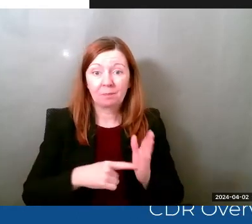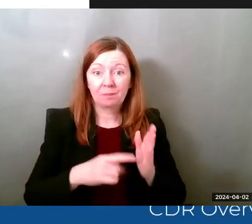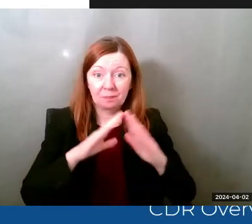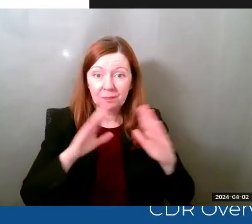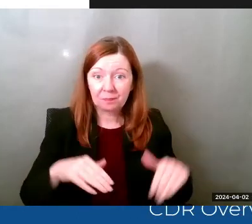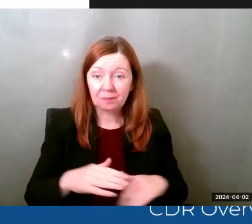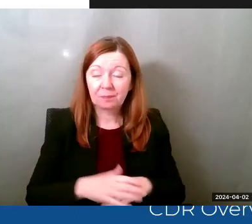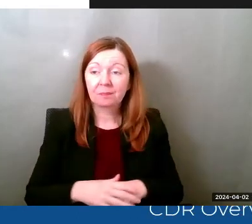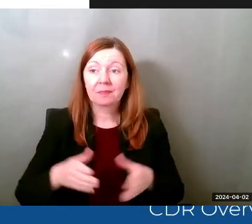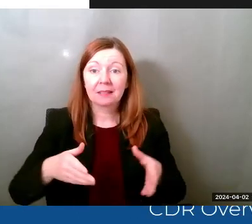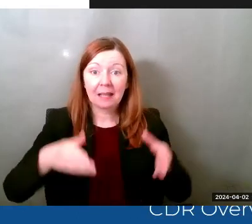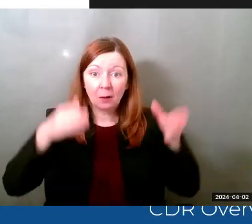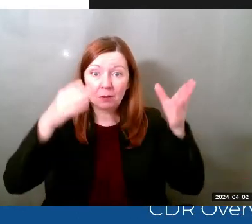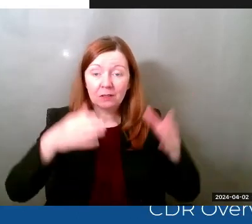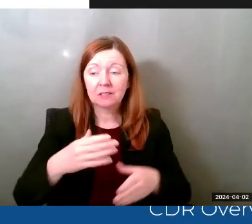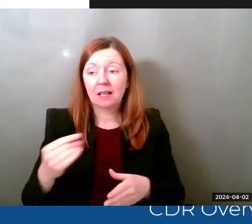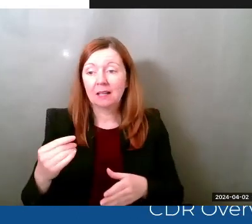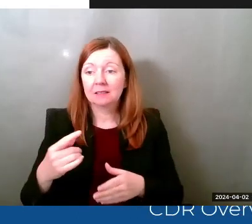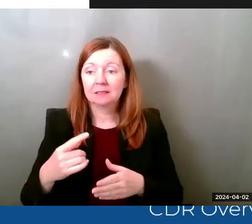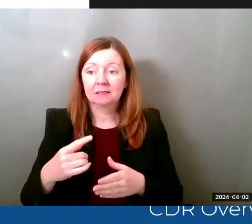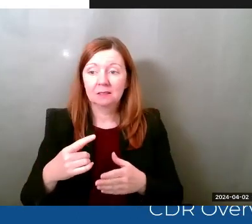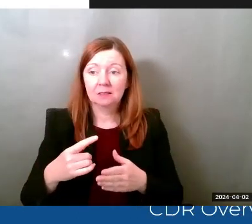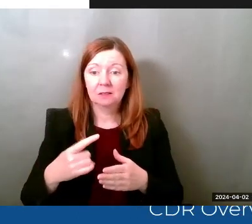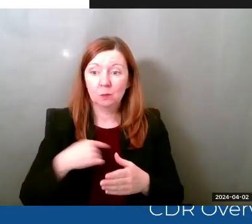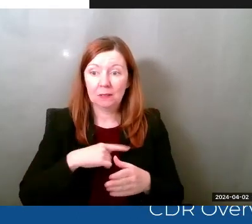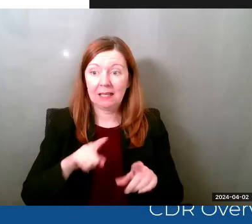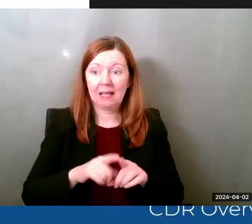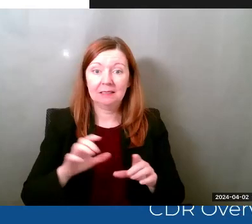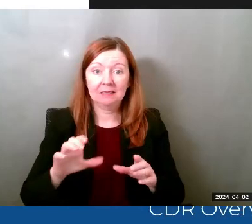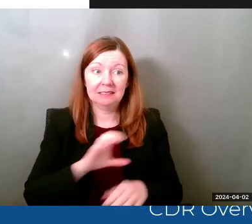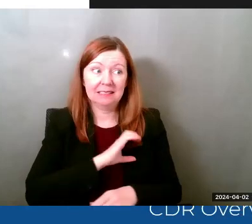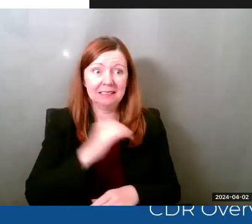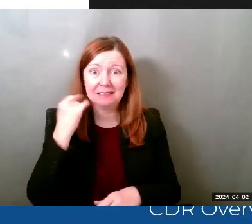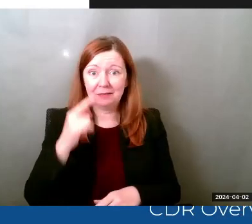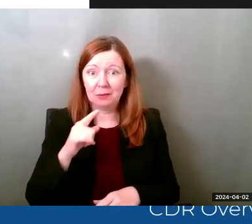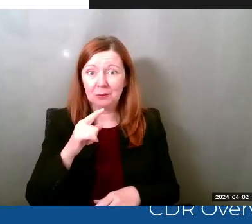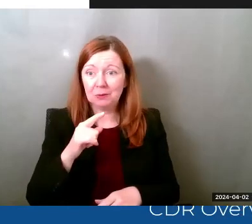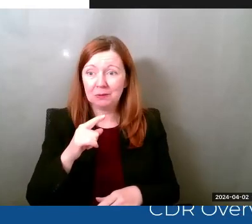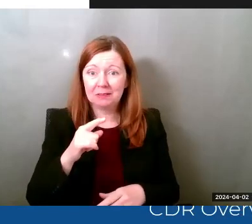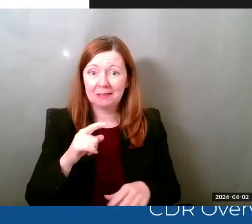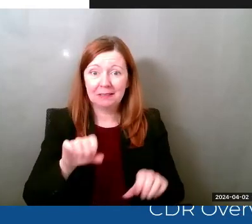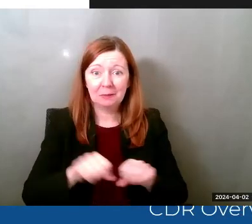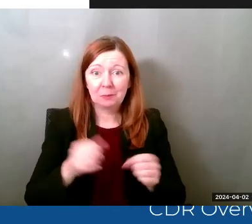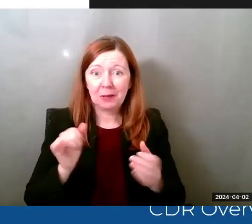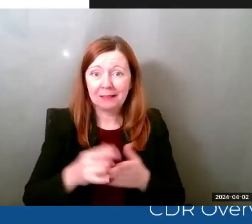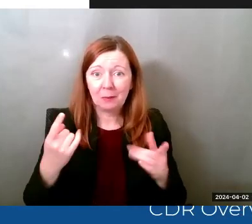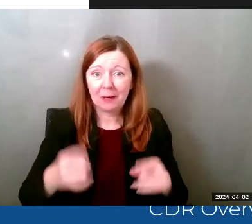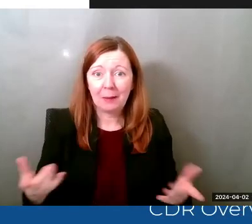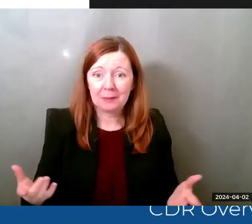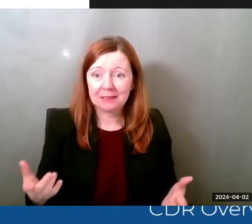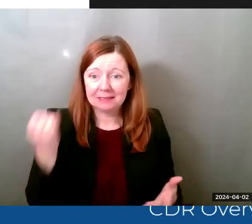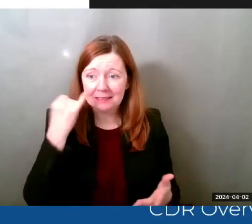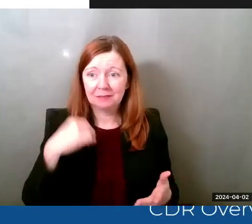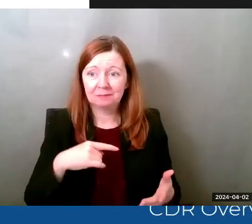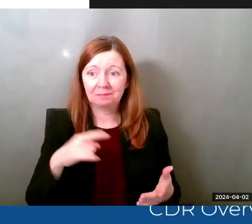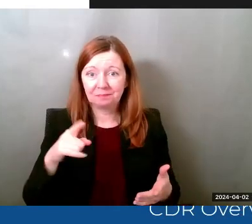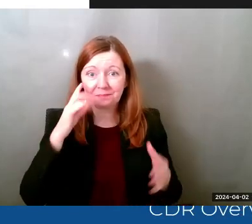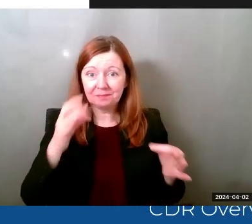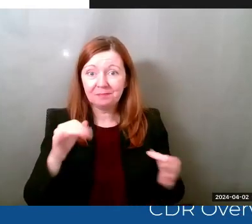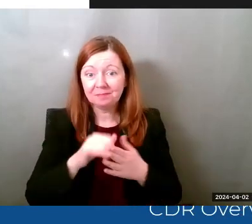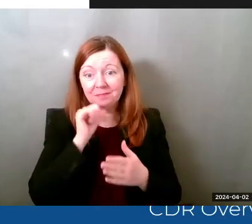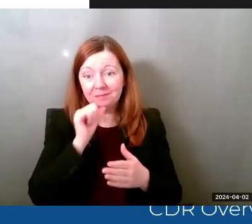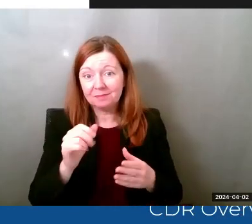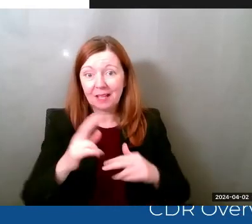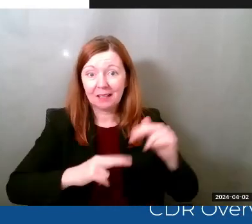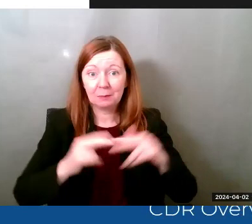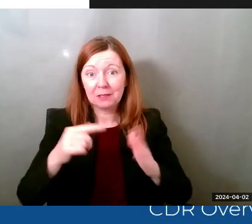housing towers, and what recourse do us as citizens have if you end up going through with this and decide that you're not